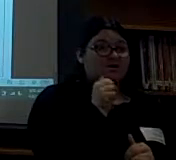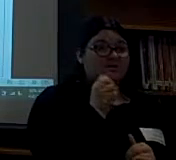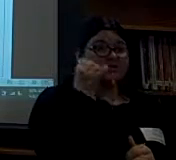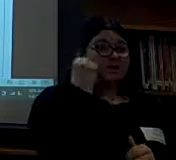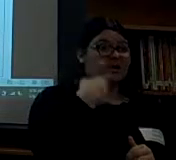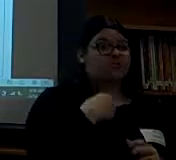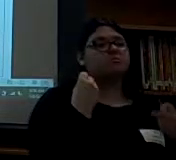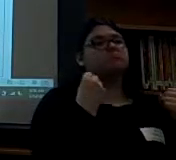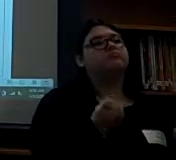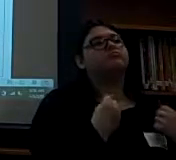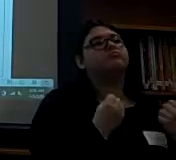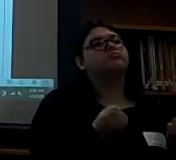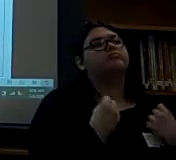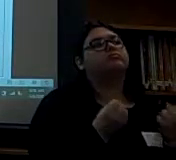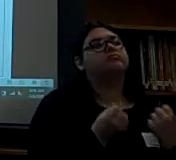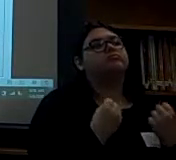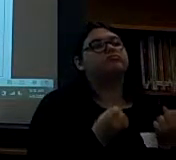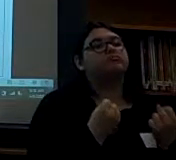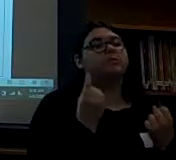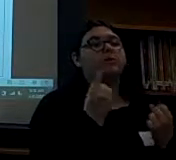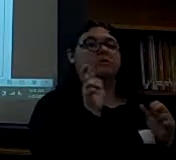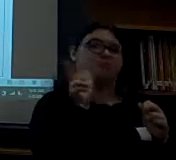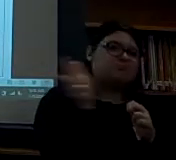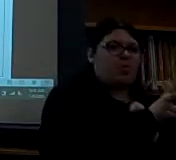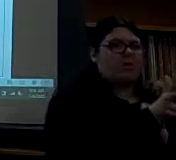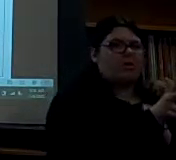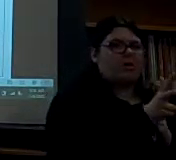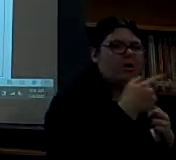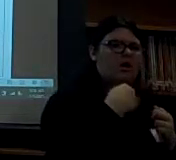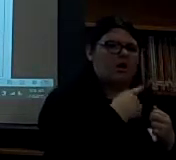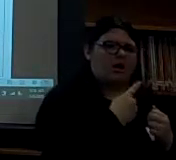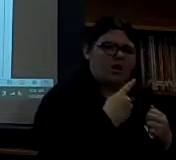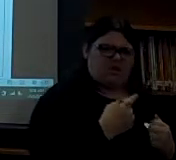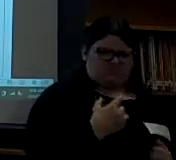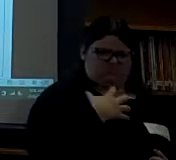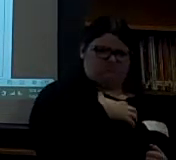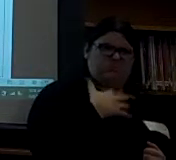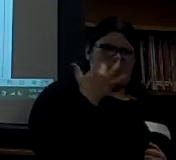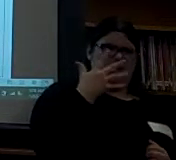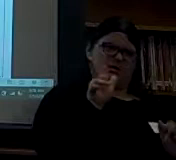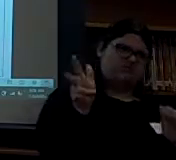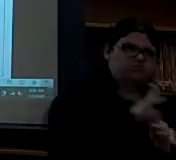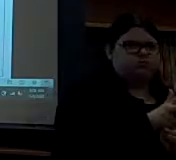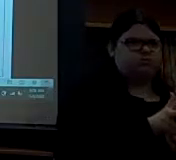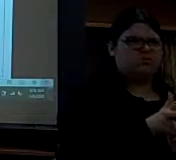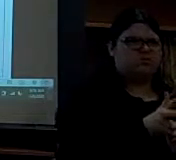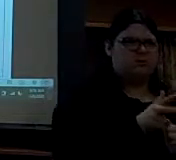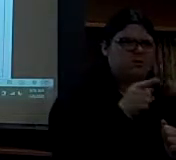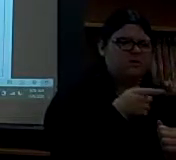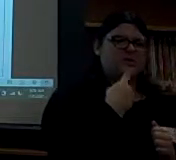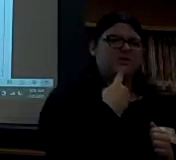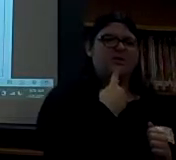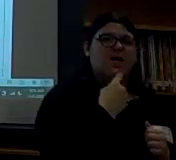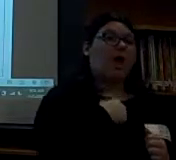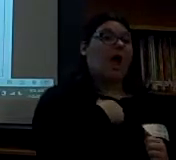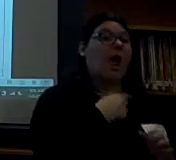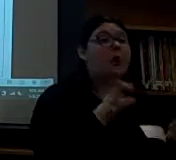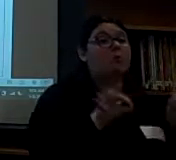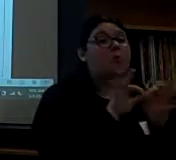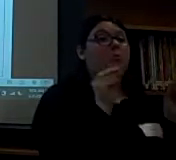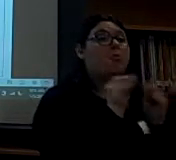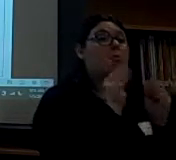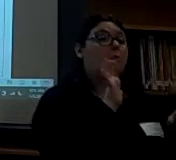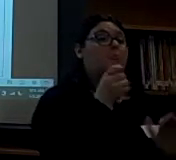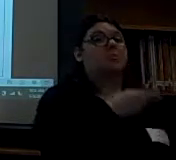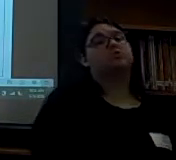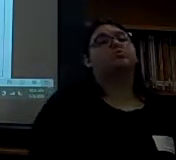we're driving along and someone cuts us off, we will go into yuck because they cut us off, because they're basically saying, I matter more